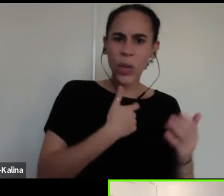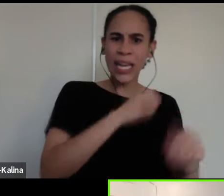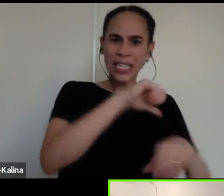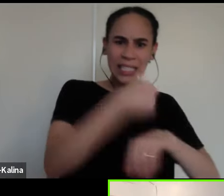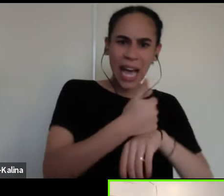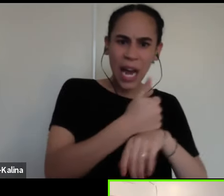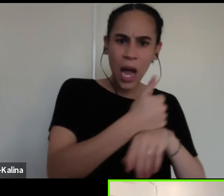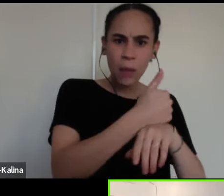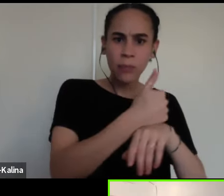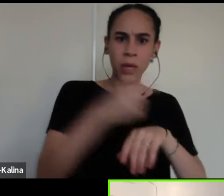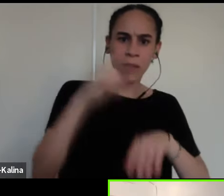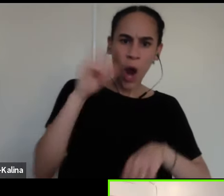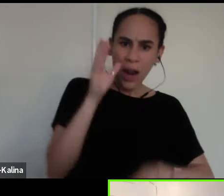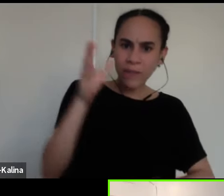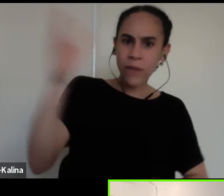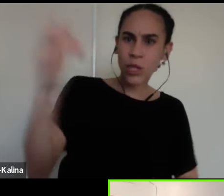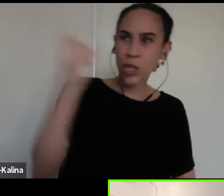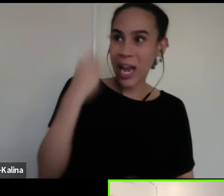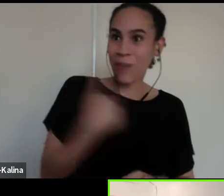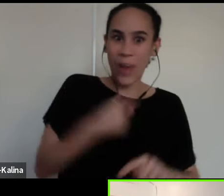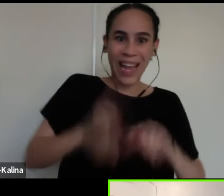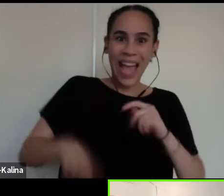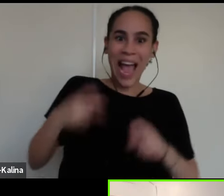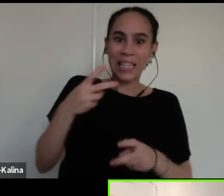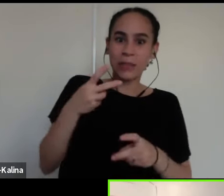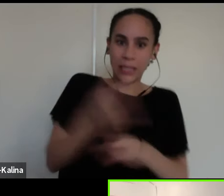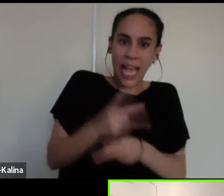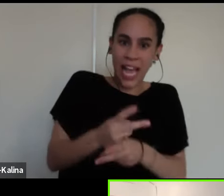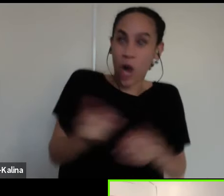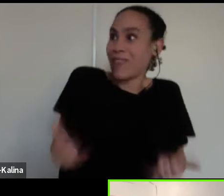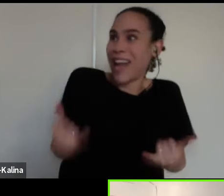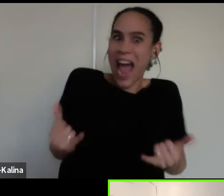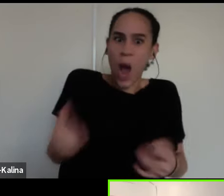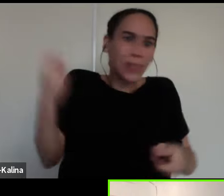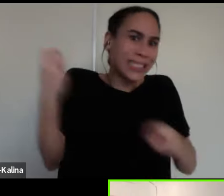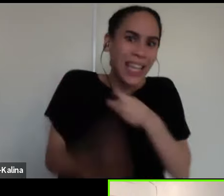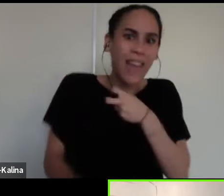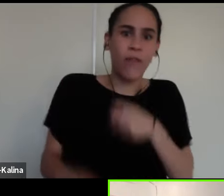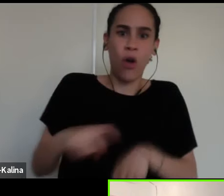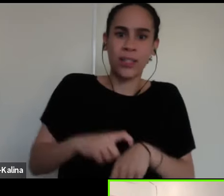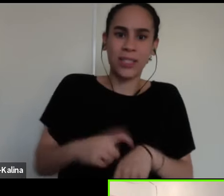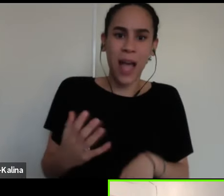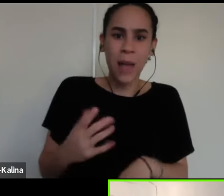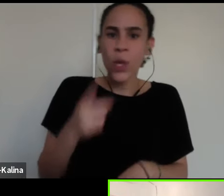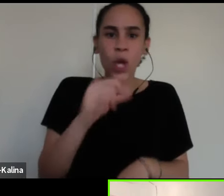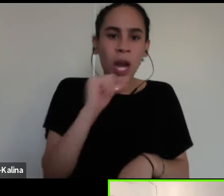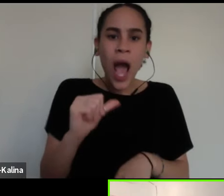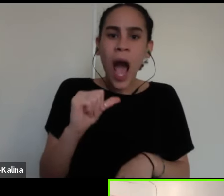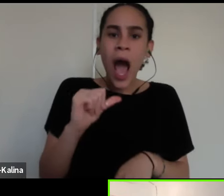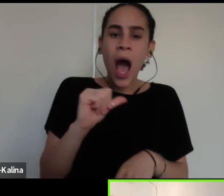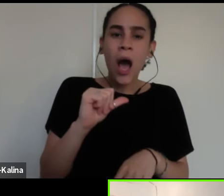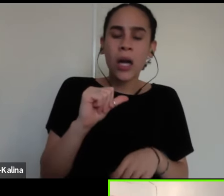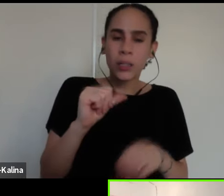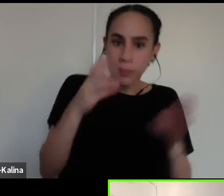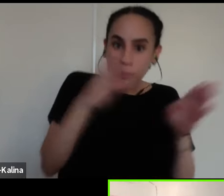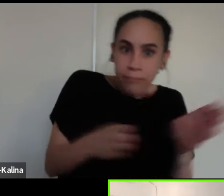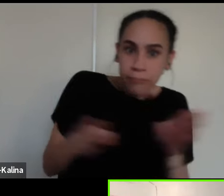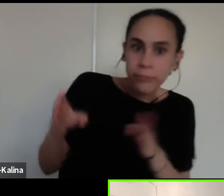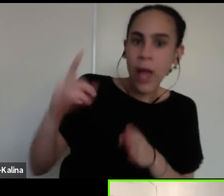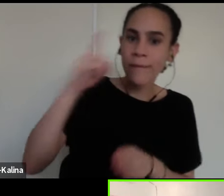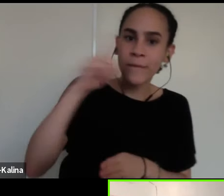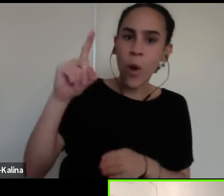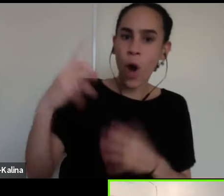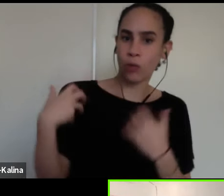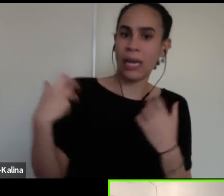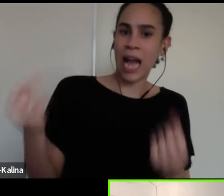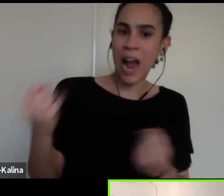this most difficult of all time, right? And so, like, you're not setting yourself up for recovery if you're not thinking